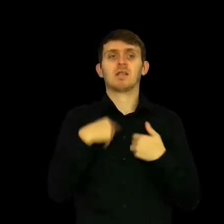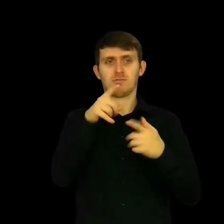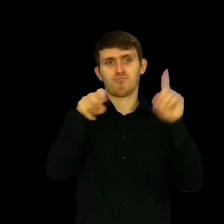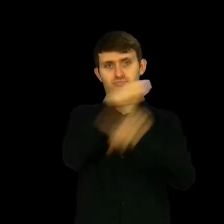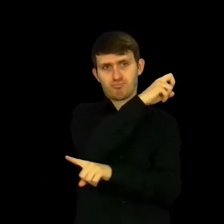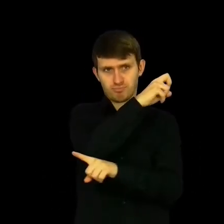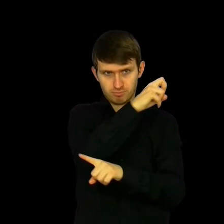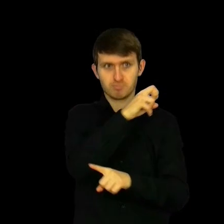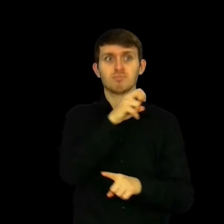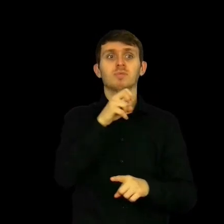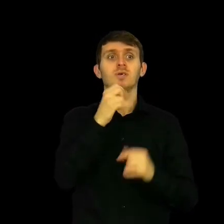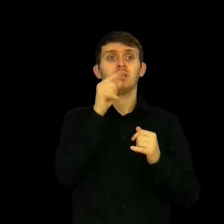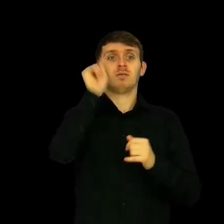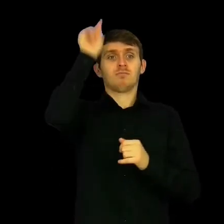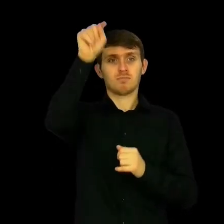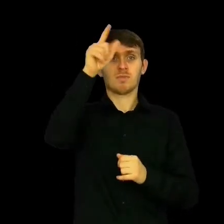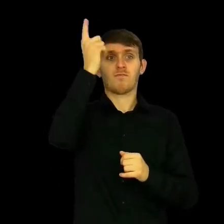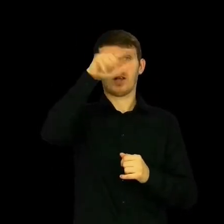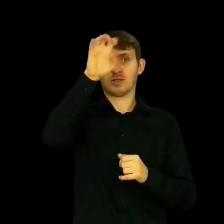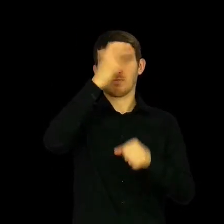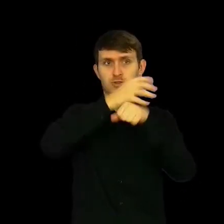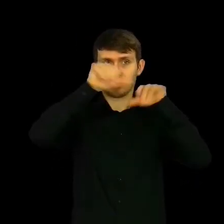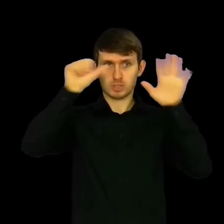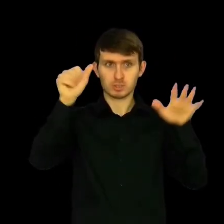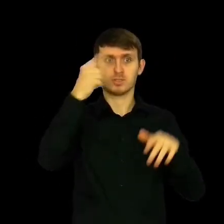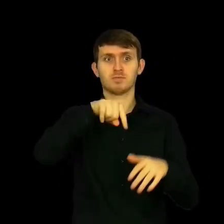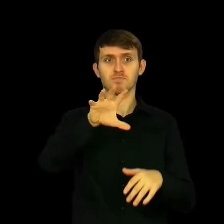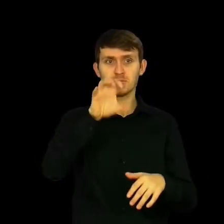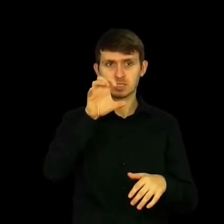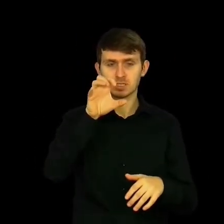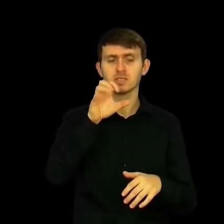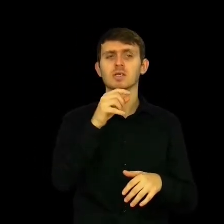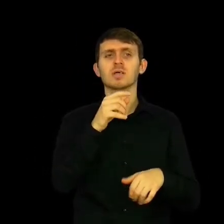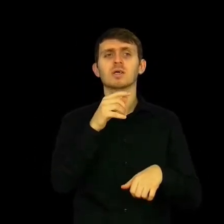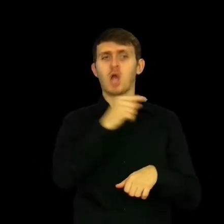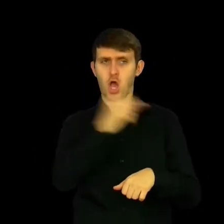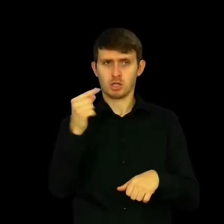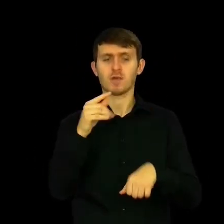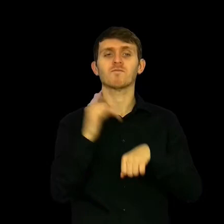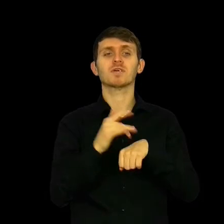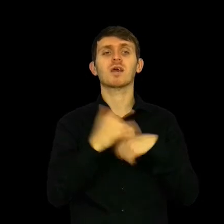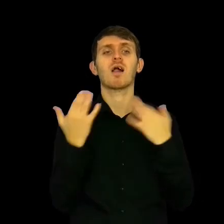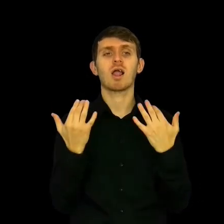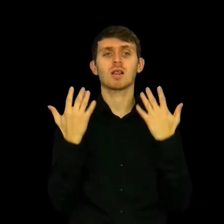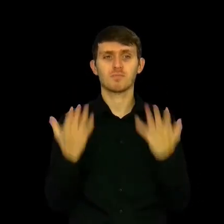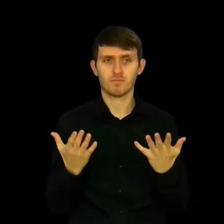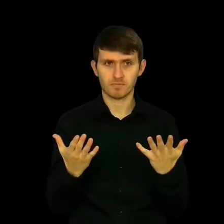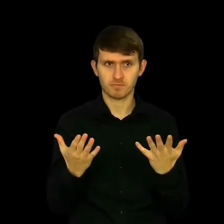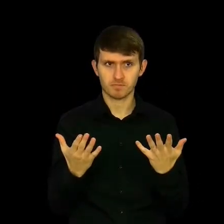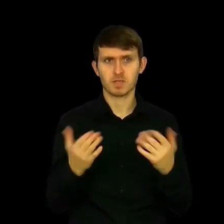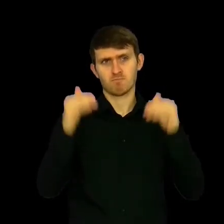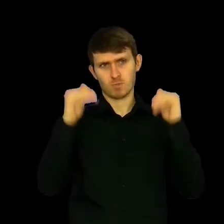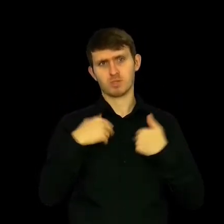bottom number, this 5 will go away. And if I subtract 500 from this top number, what happens? What's 2,456